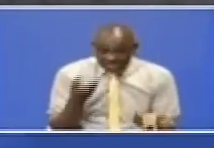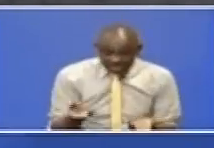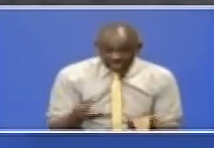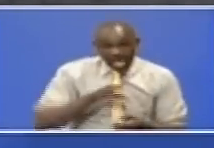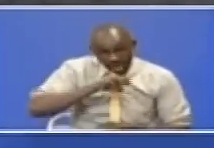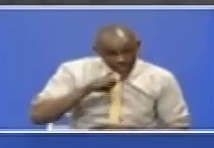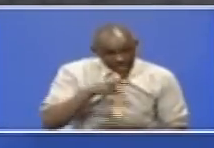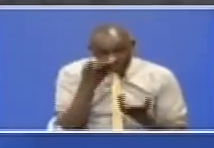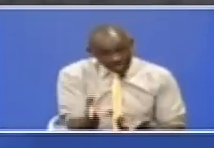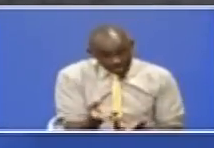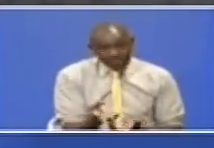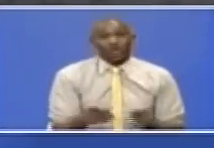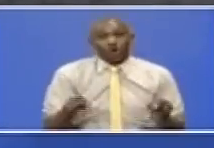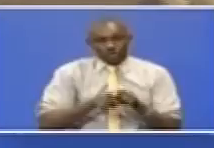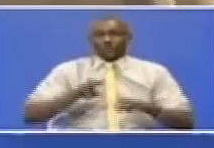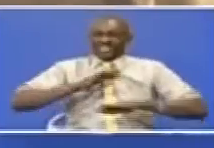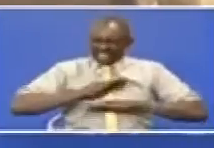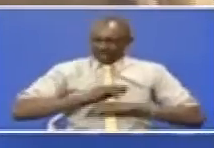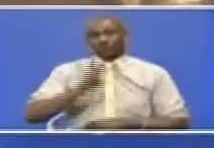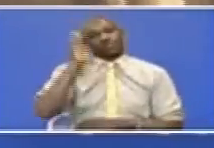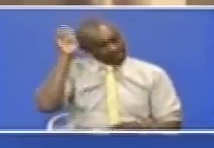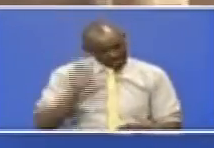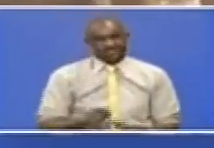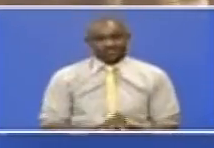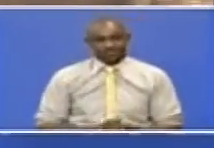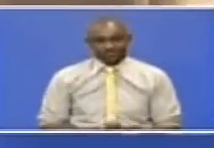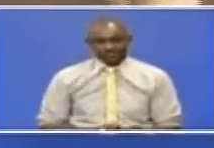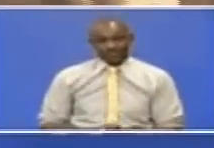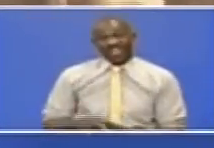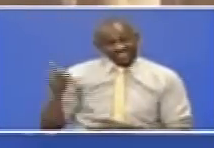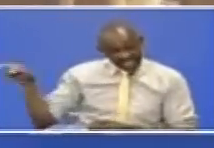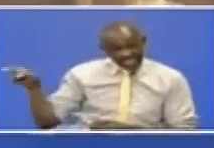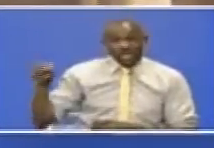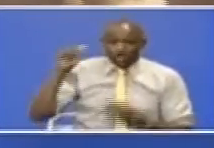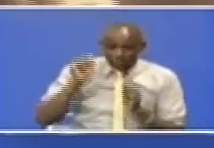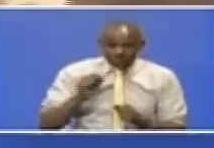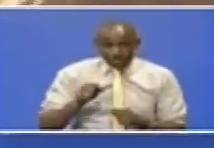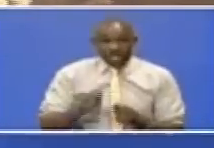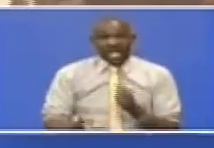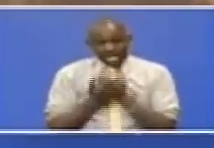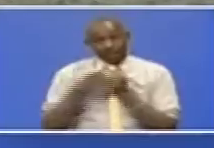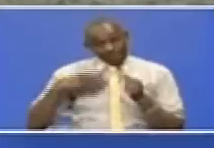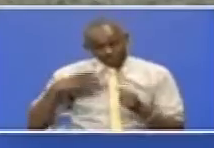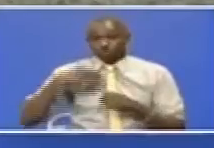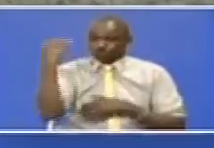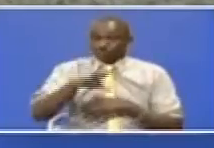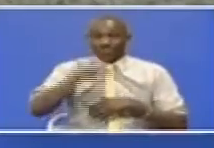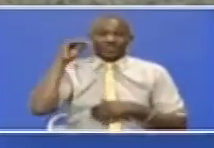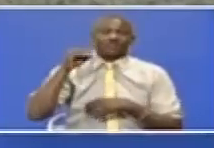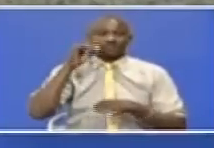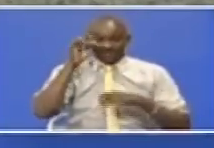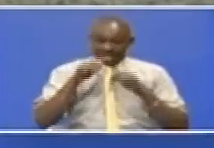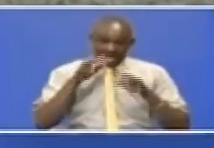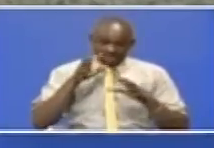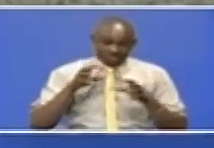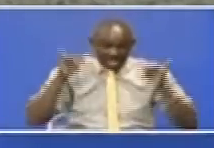need adequate water. This can also help curb theft and cattle rustling. Basically, it can be